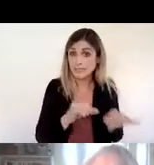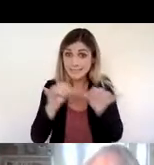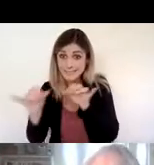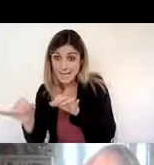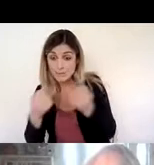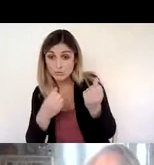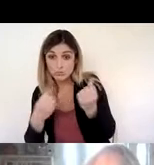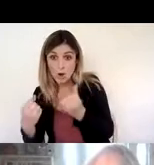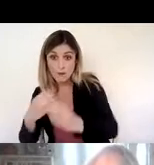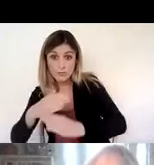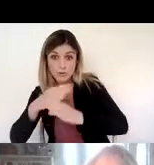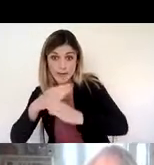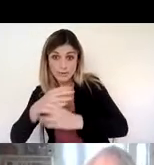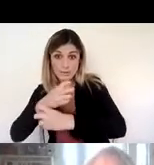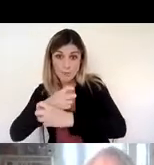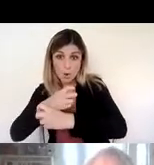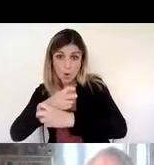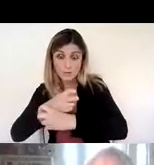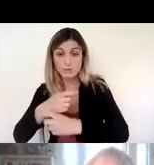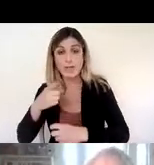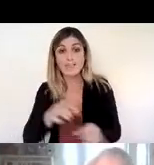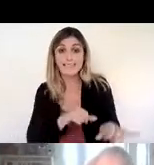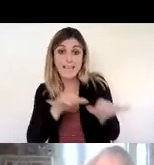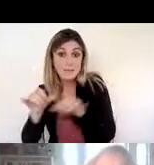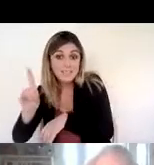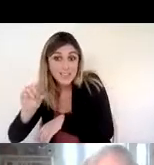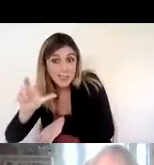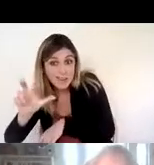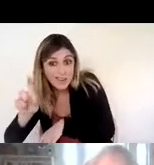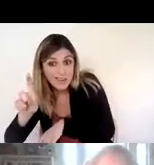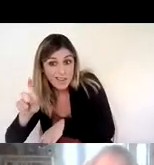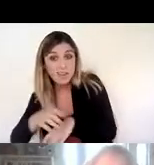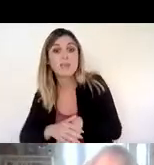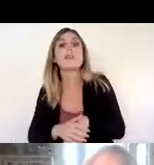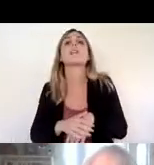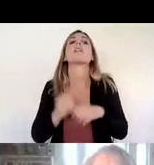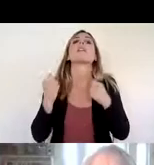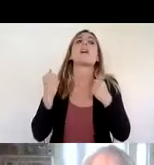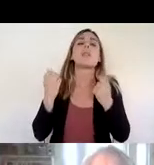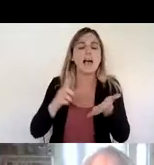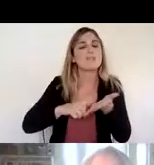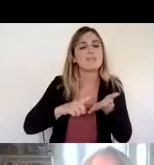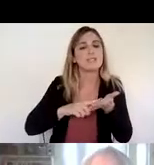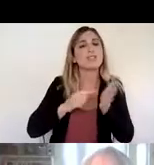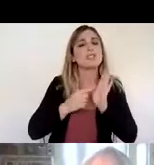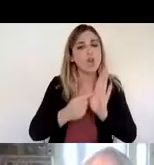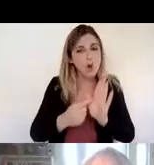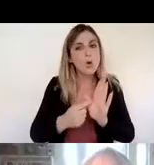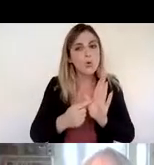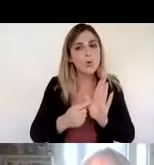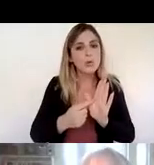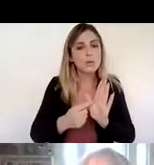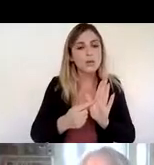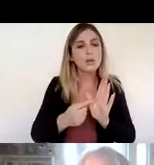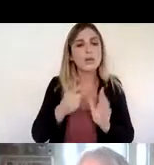in protecting vitamin D status as vitamin D3. And there's been a lot of research on this. And what we know from the most recent research